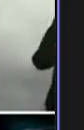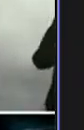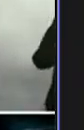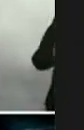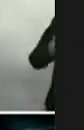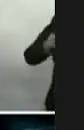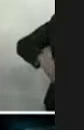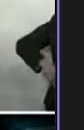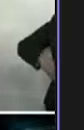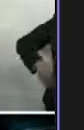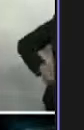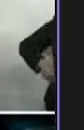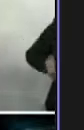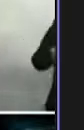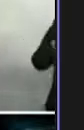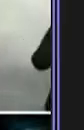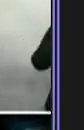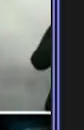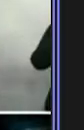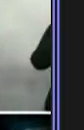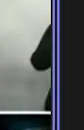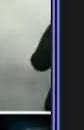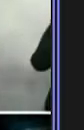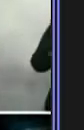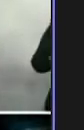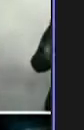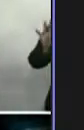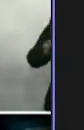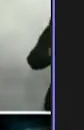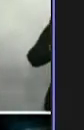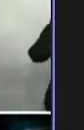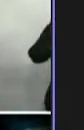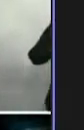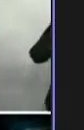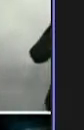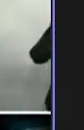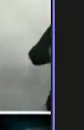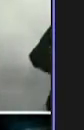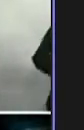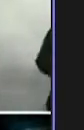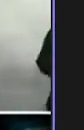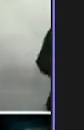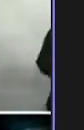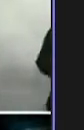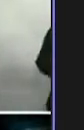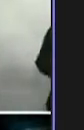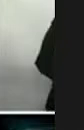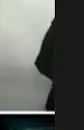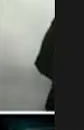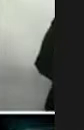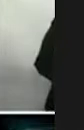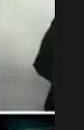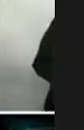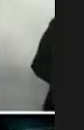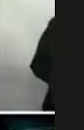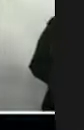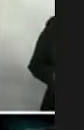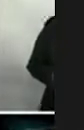and collapse of even the most basic... Honorable Twala, there is a point of order here. Just hold on.